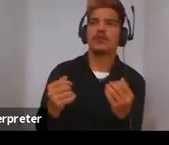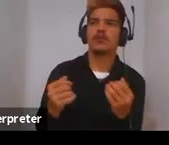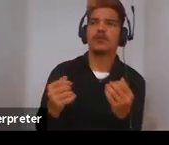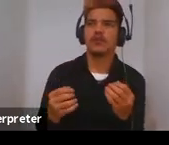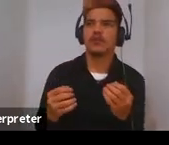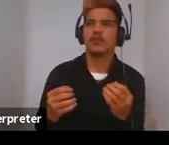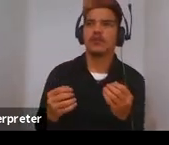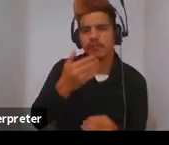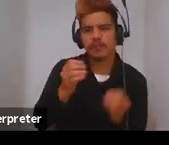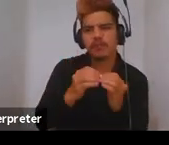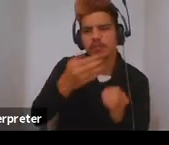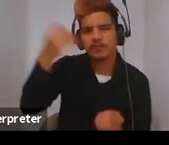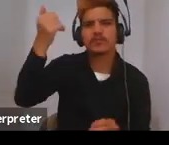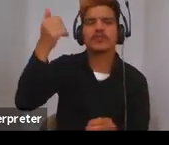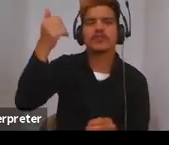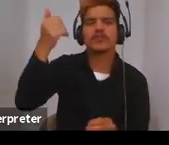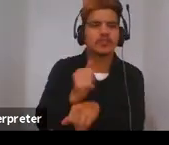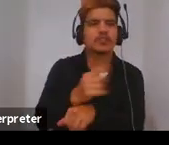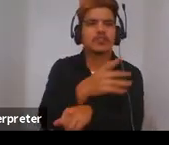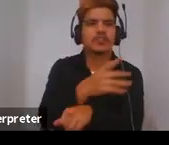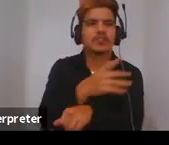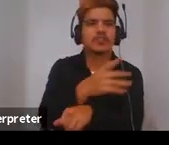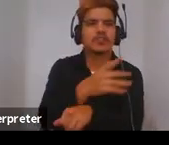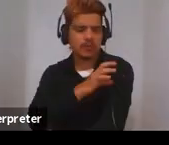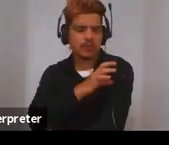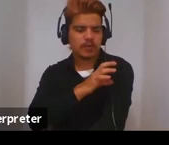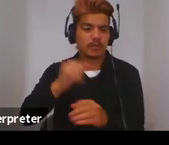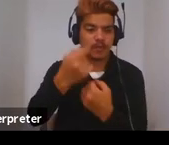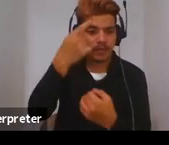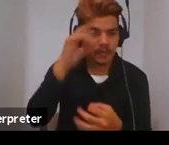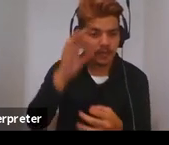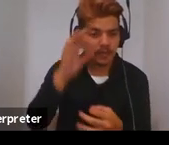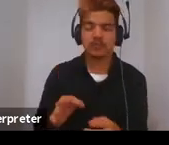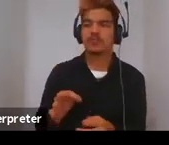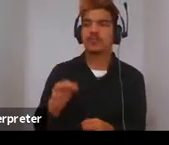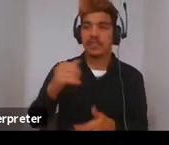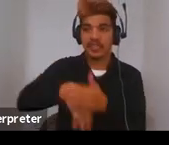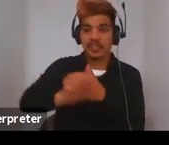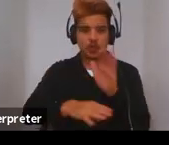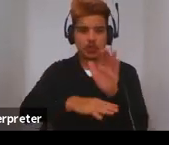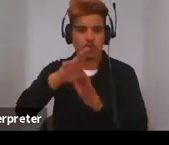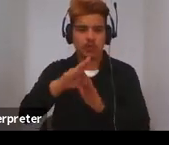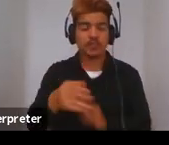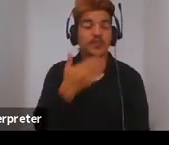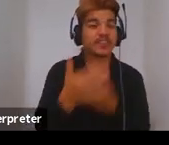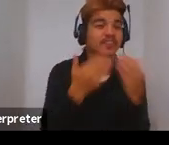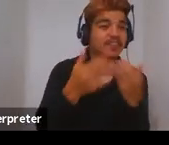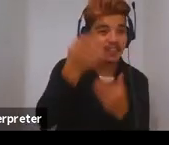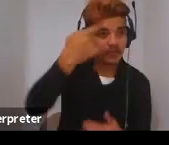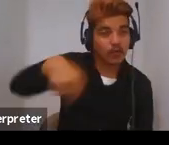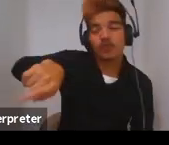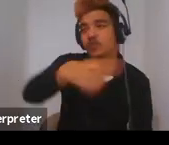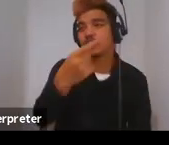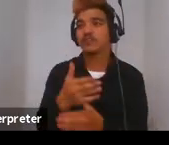and empowering them to make choices in their own healing. Thank you all, everyone, for